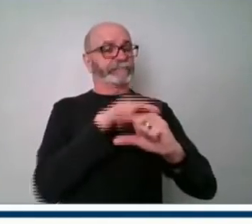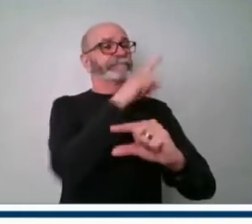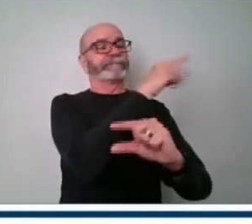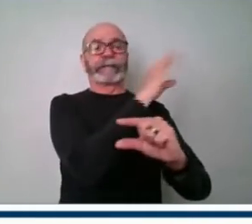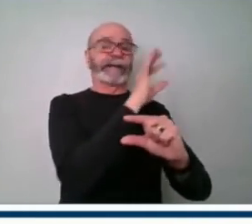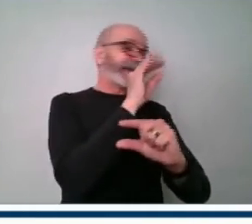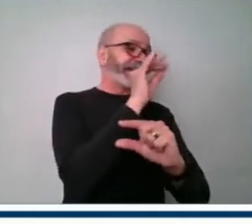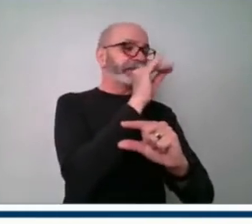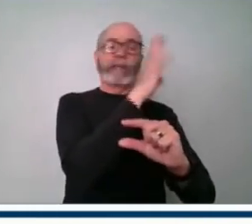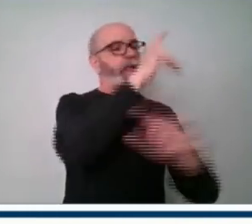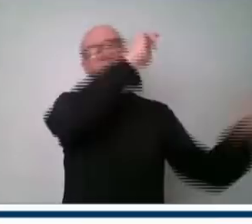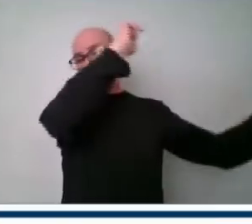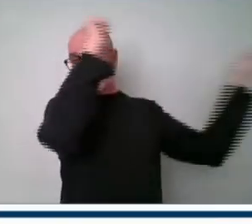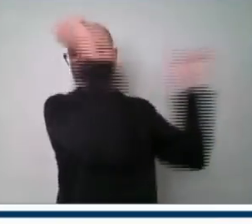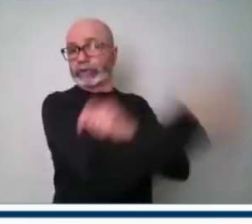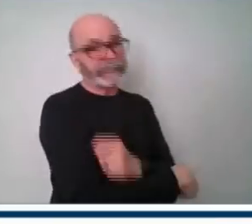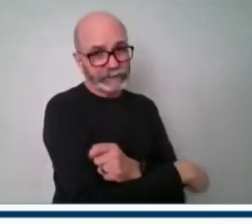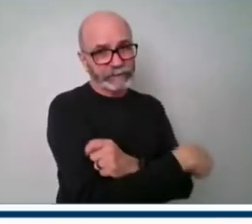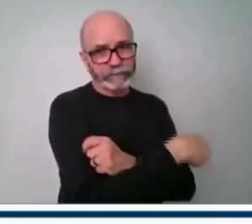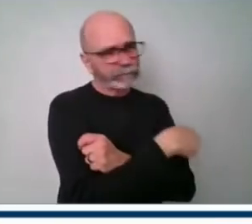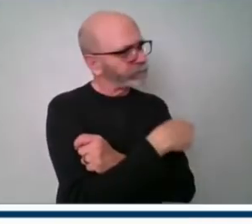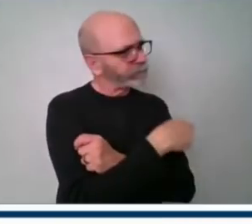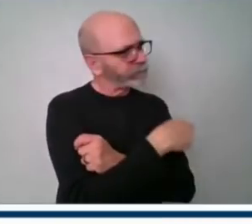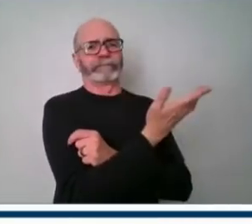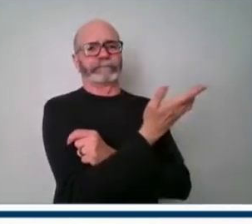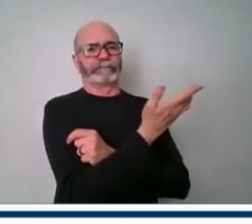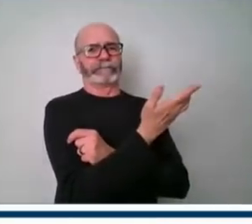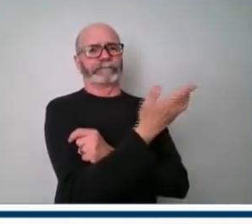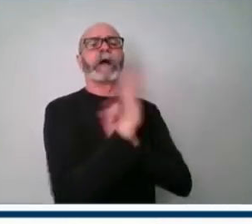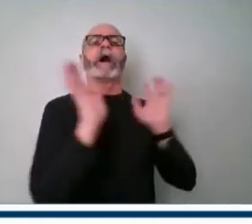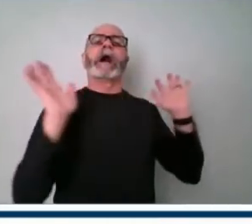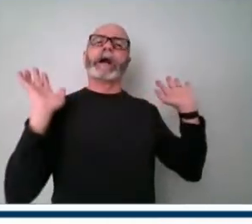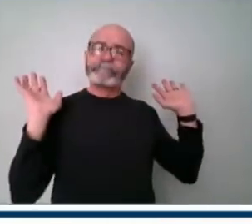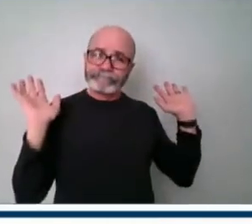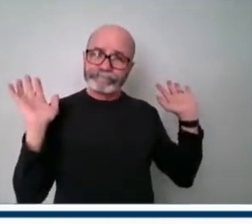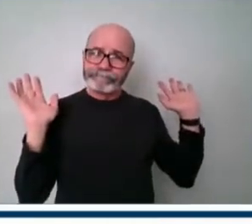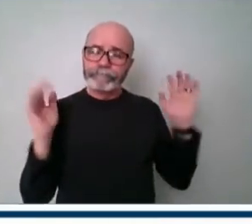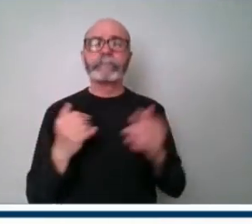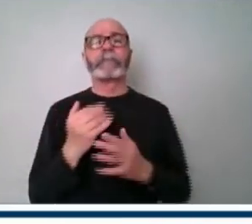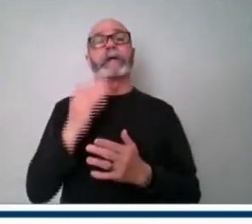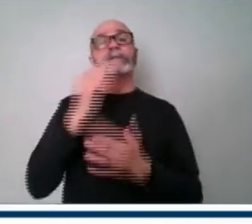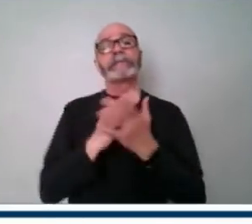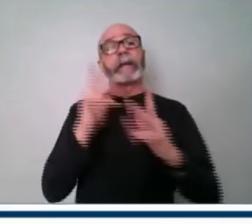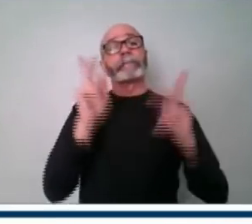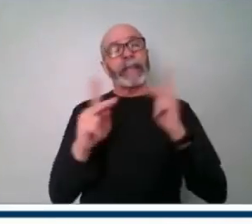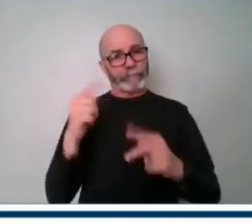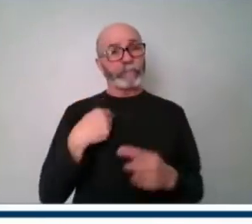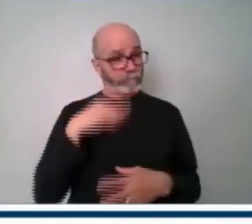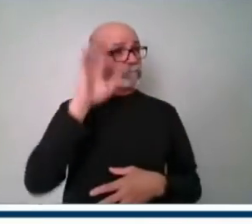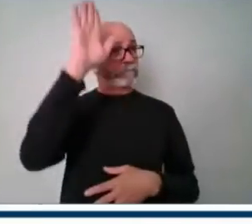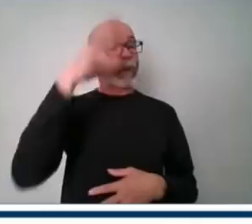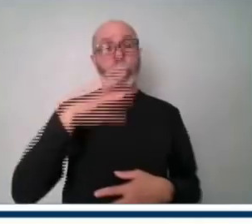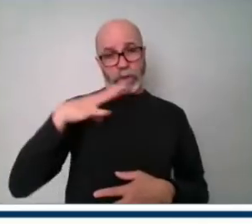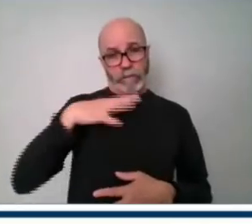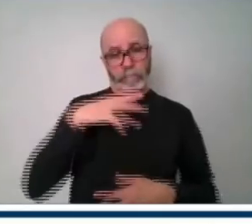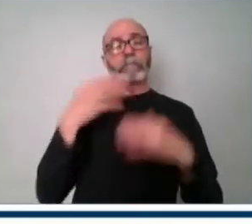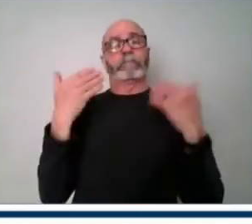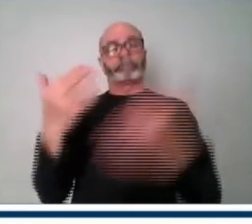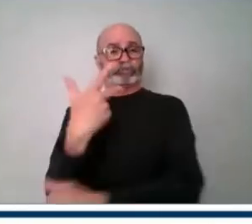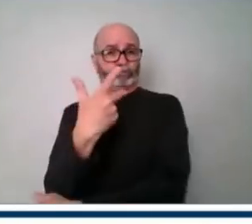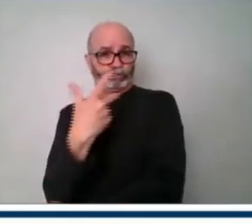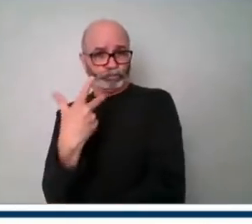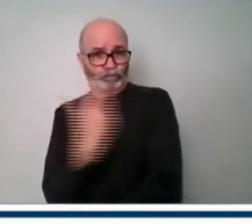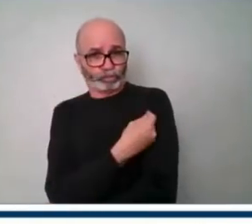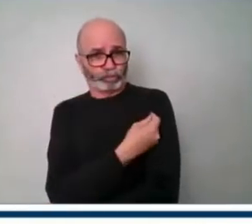we had large numbers of people who, when they gave their consent to be vaccinated, they gave it on the knowledge that they were going to